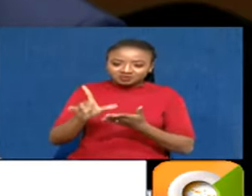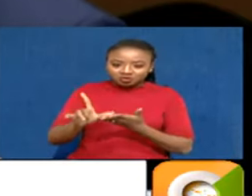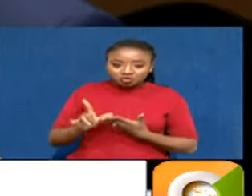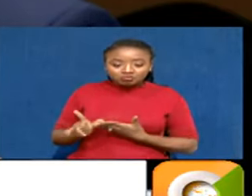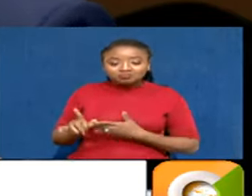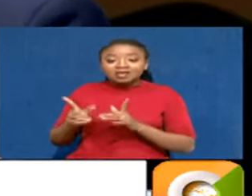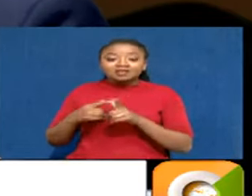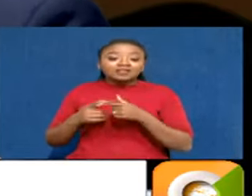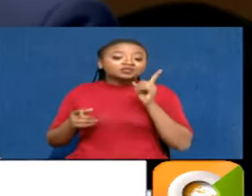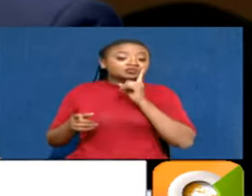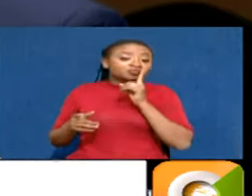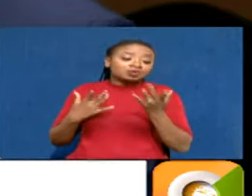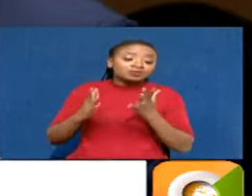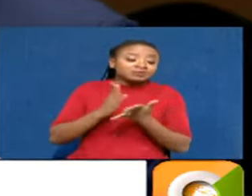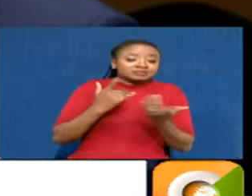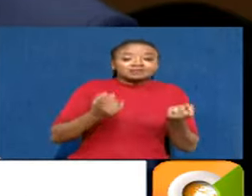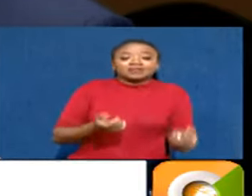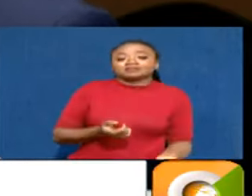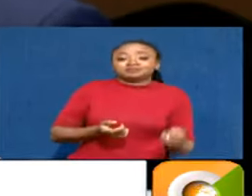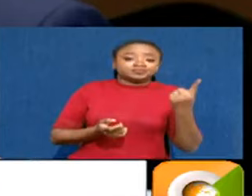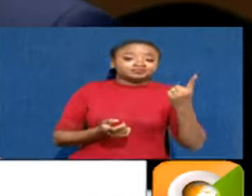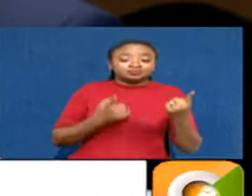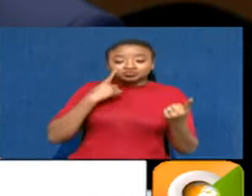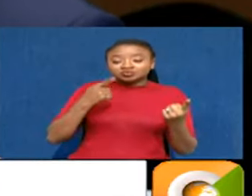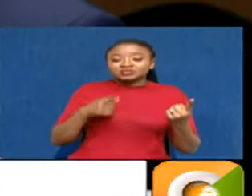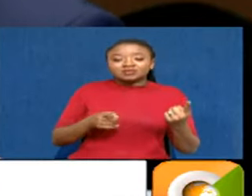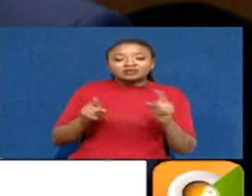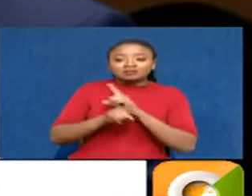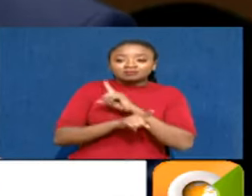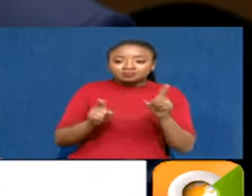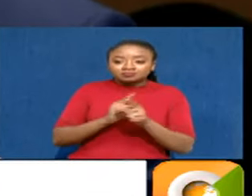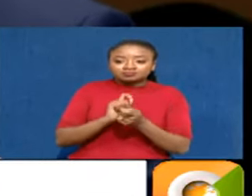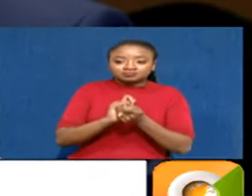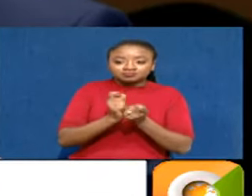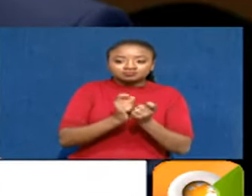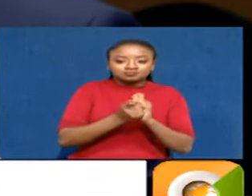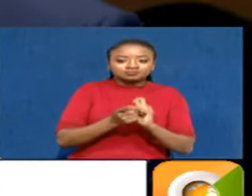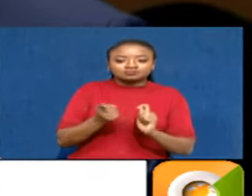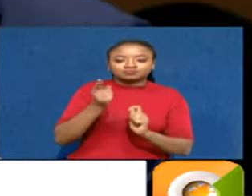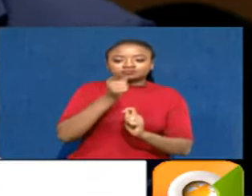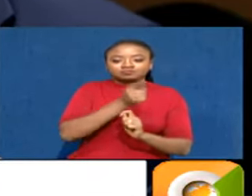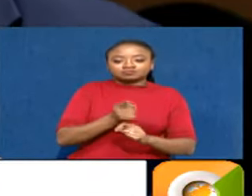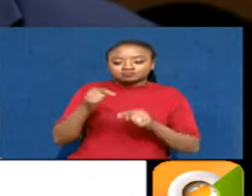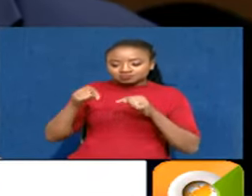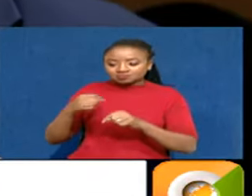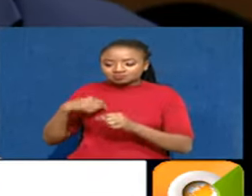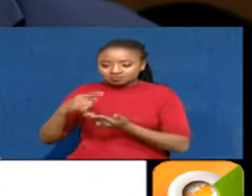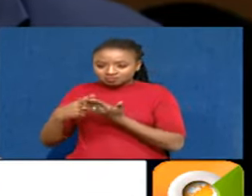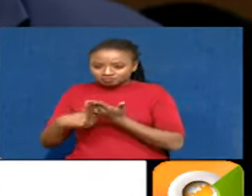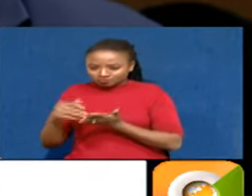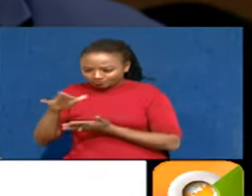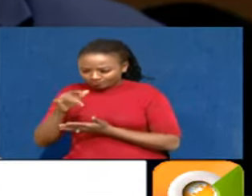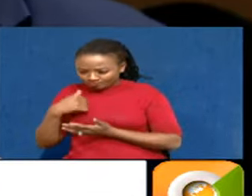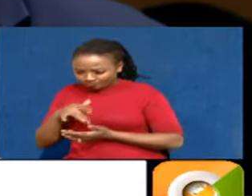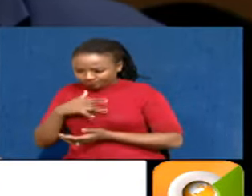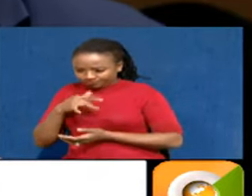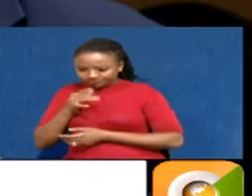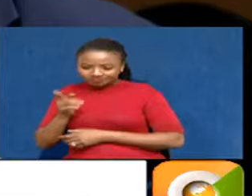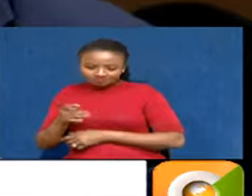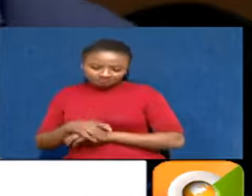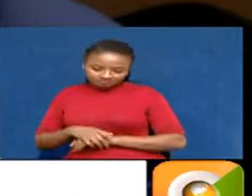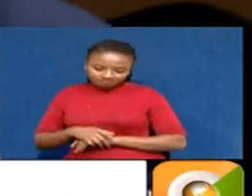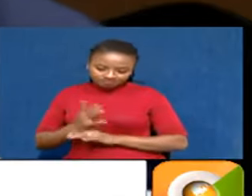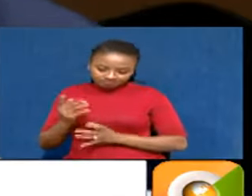Tomorrow there could be something else. Again, it's an ecosystem. So today we are talking about a particular area that we think we